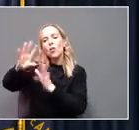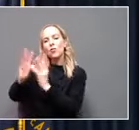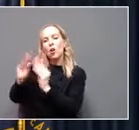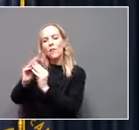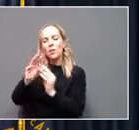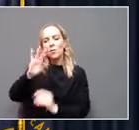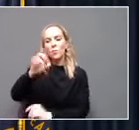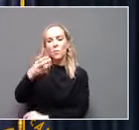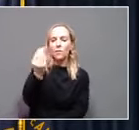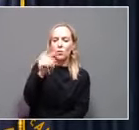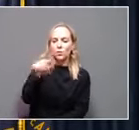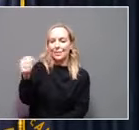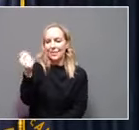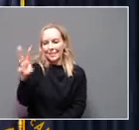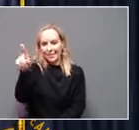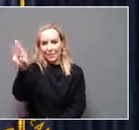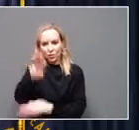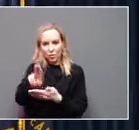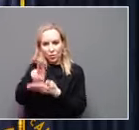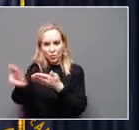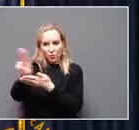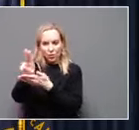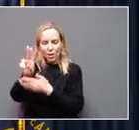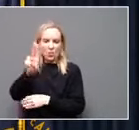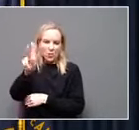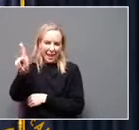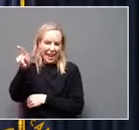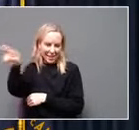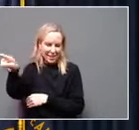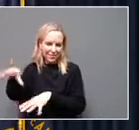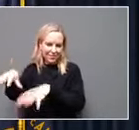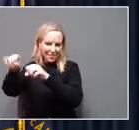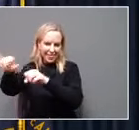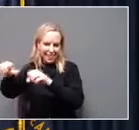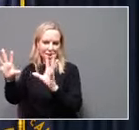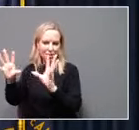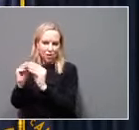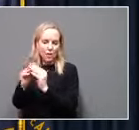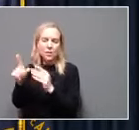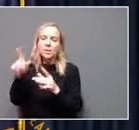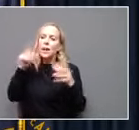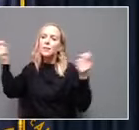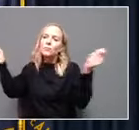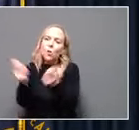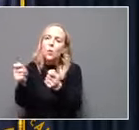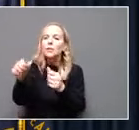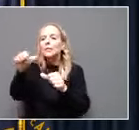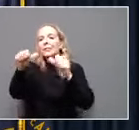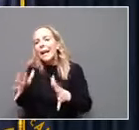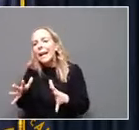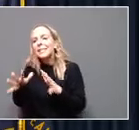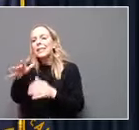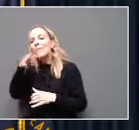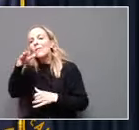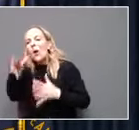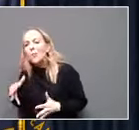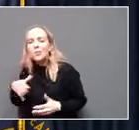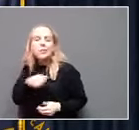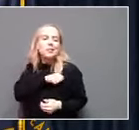16th at the University of Kentucky. This is an event that brings together scientists, farmers, representatives, and staff from local and